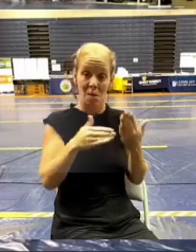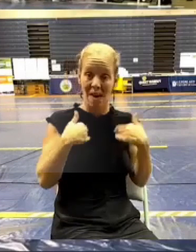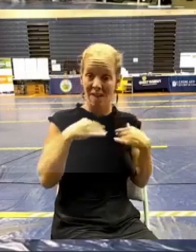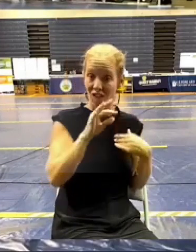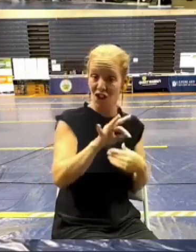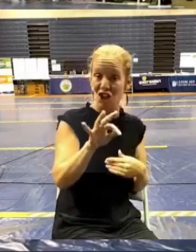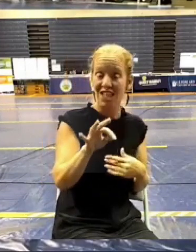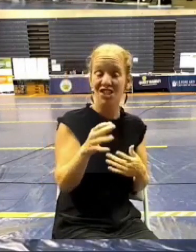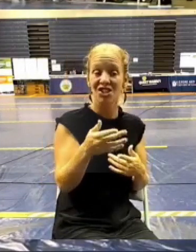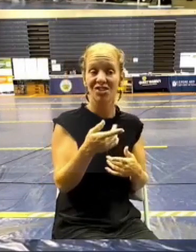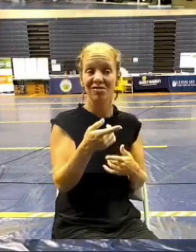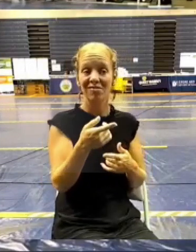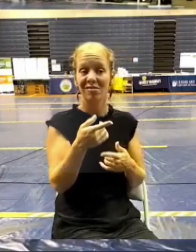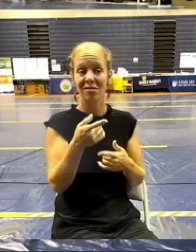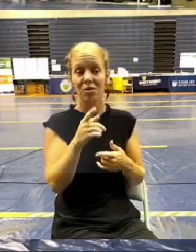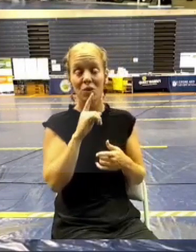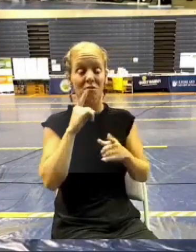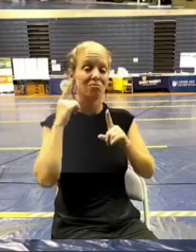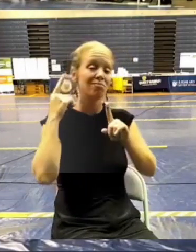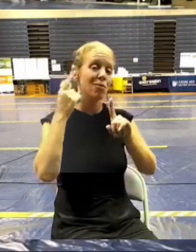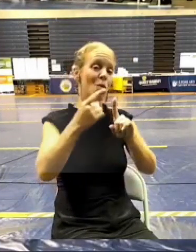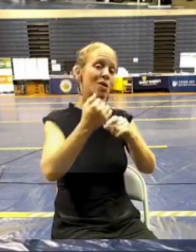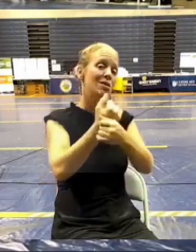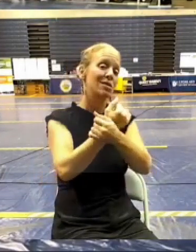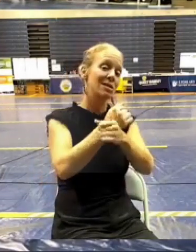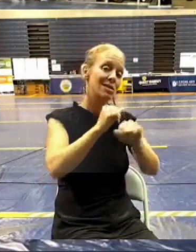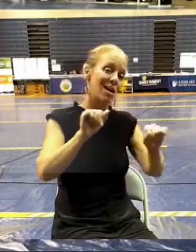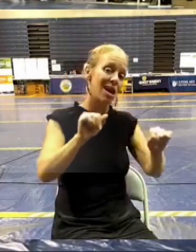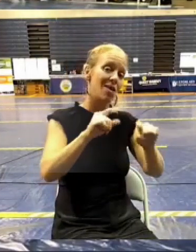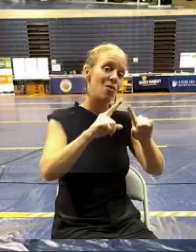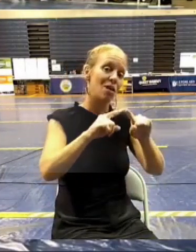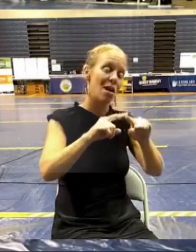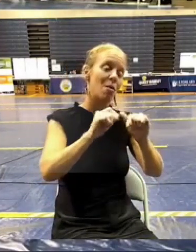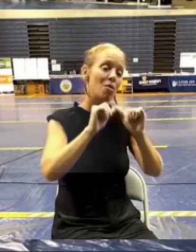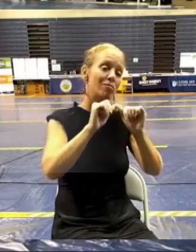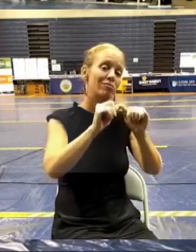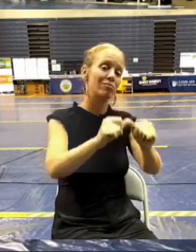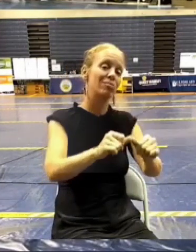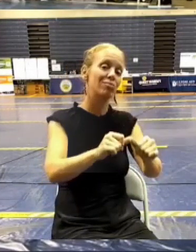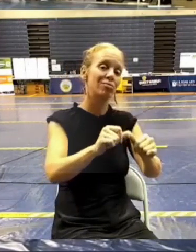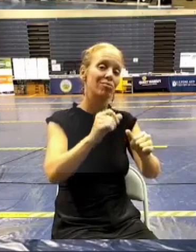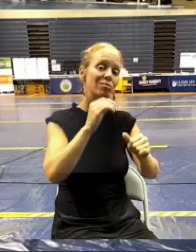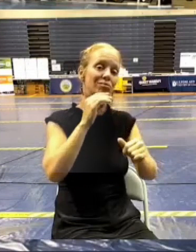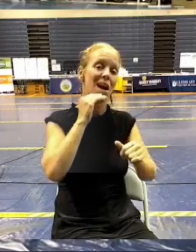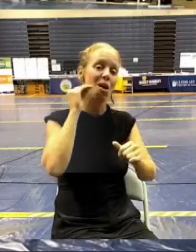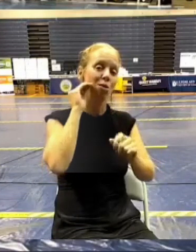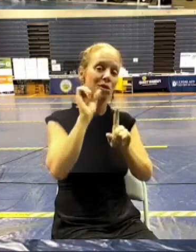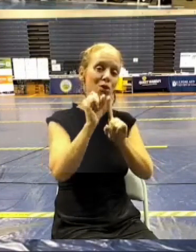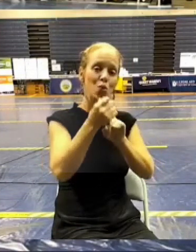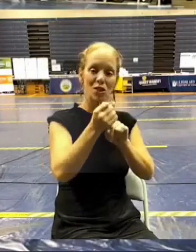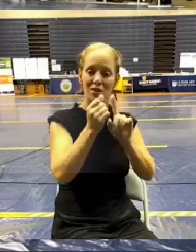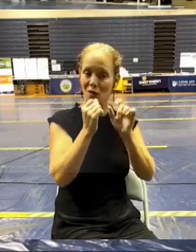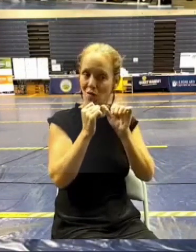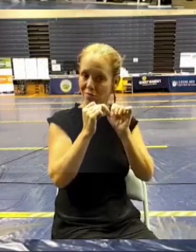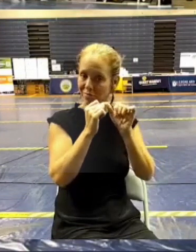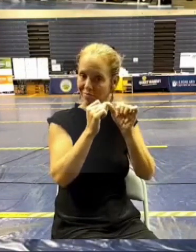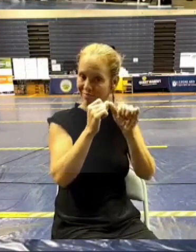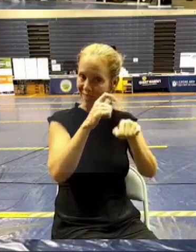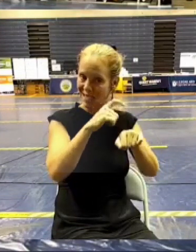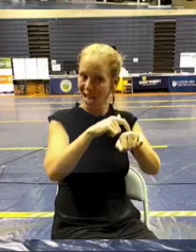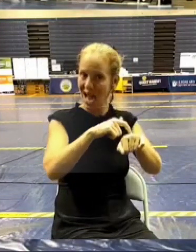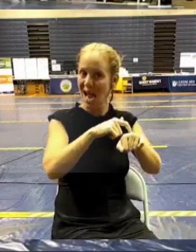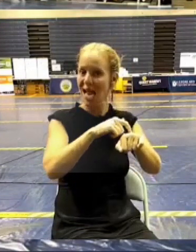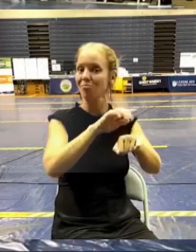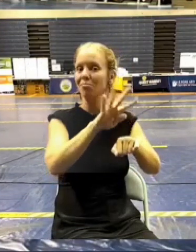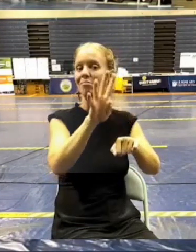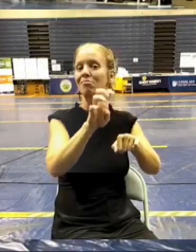kind of things. So we want you in a safe, reliable, sustained housing unit for some period of time until